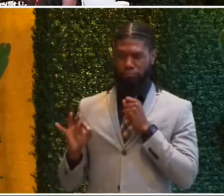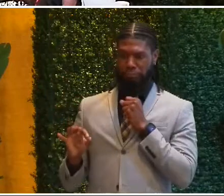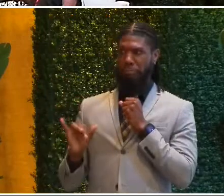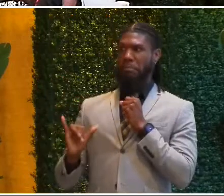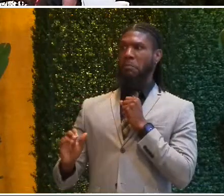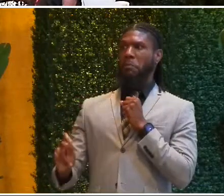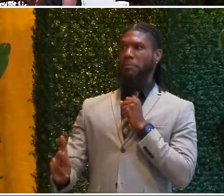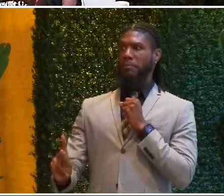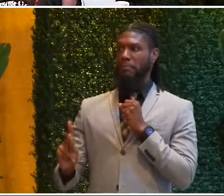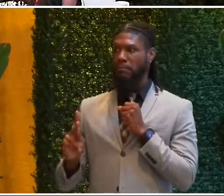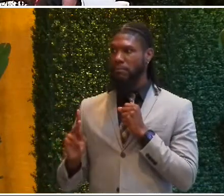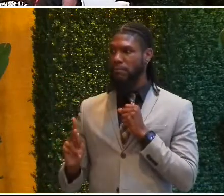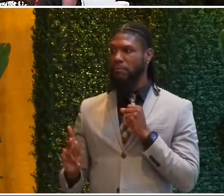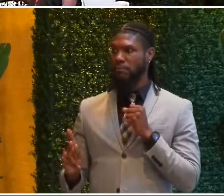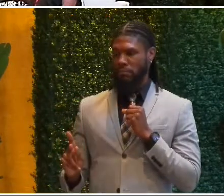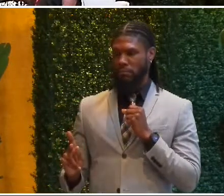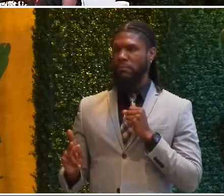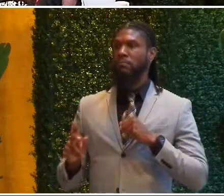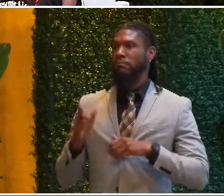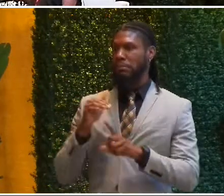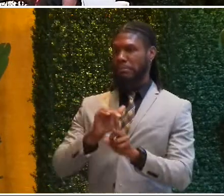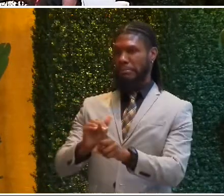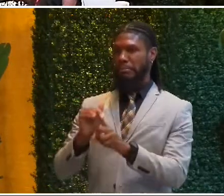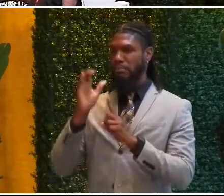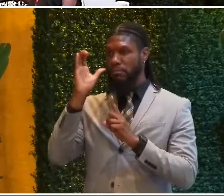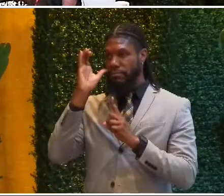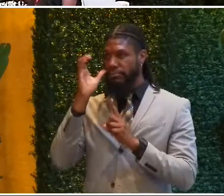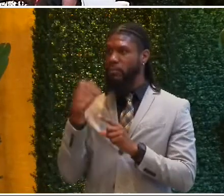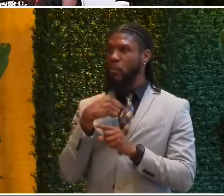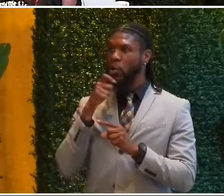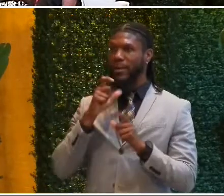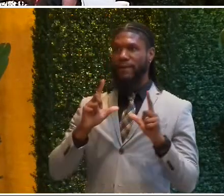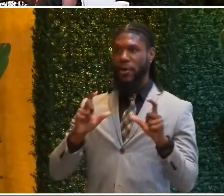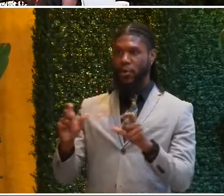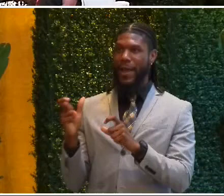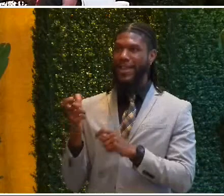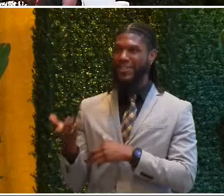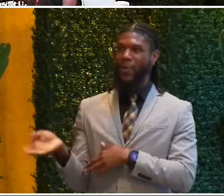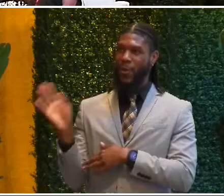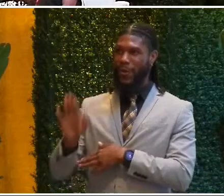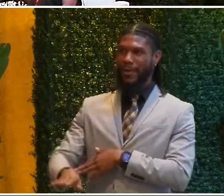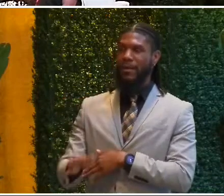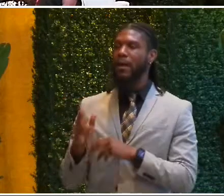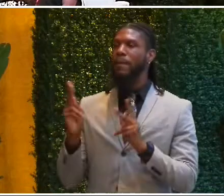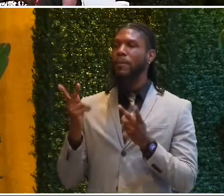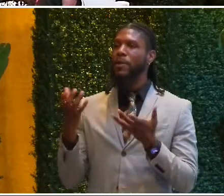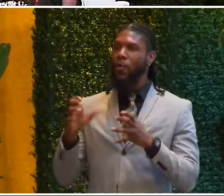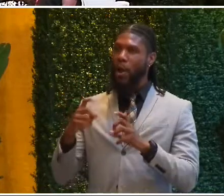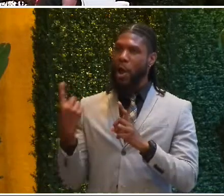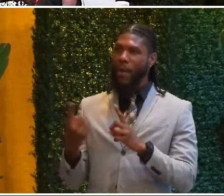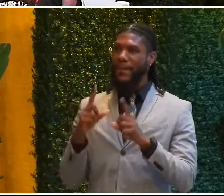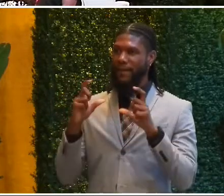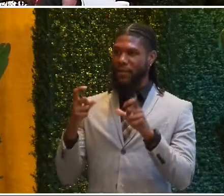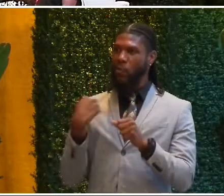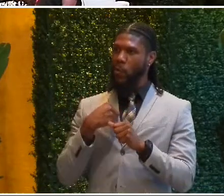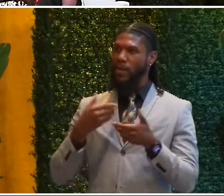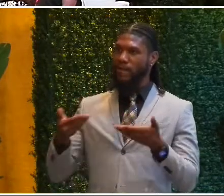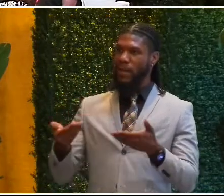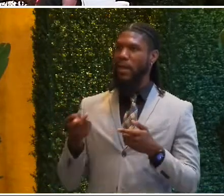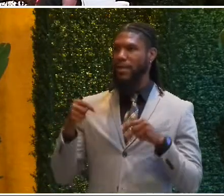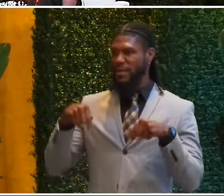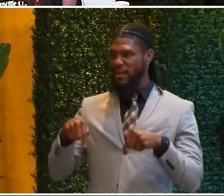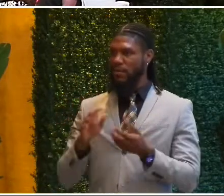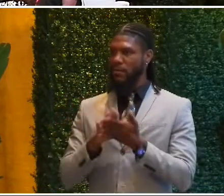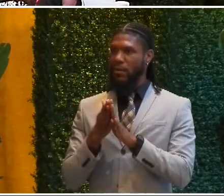Just as a reminder, listen, we don't need photographs all the time, okay? Everybody don't always want to be in a photograph, so we're inviting this to be a